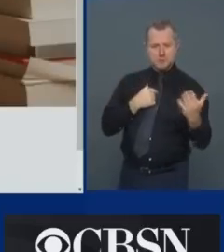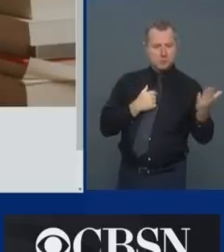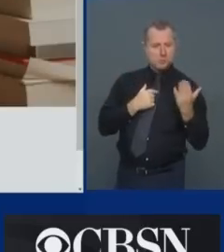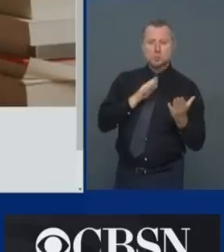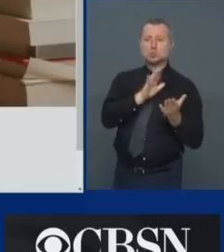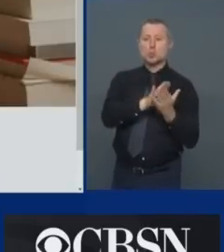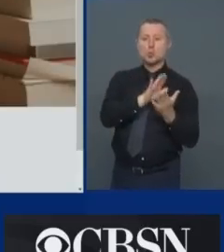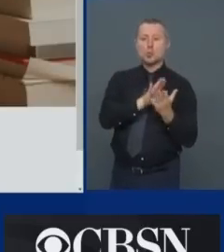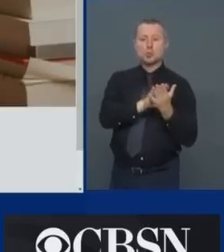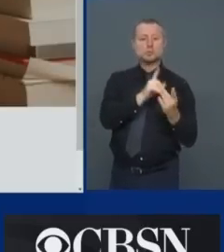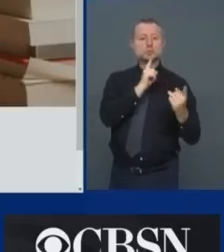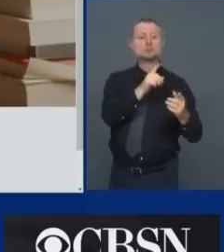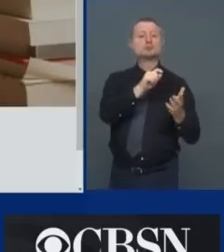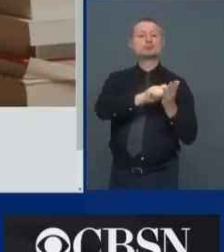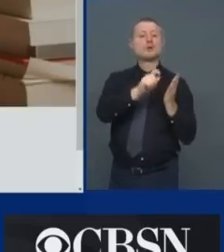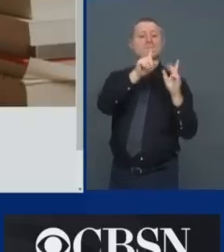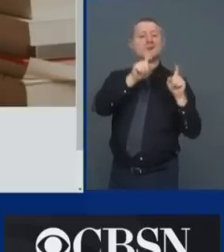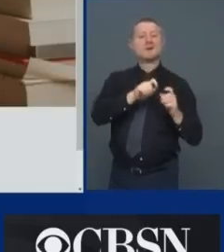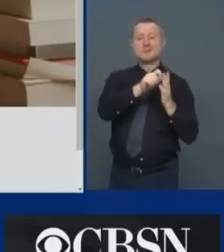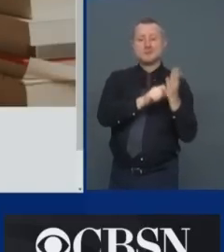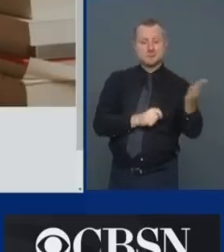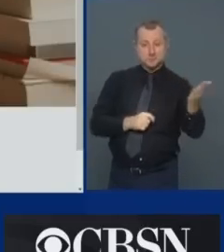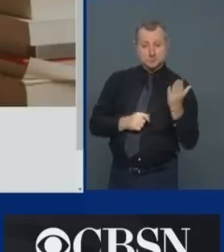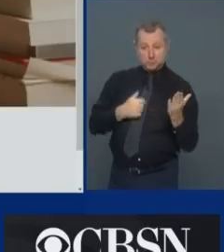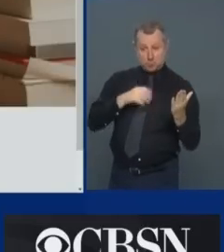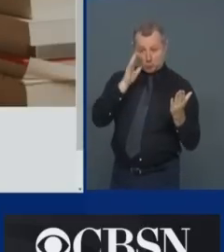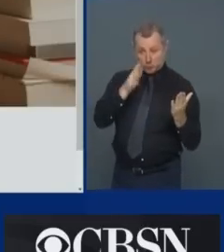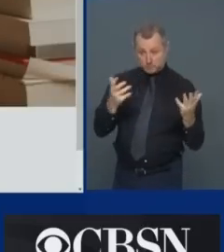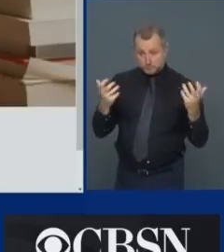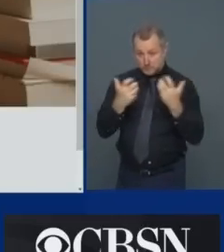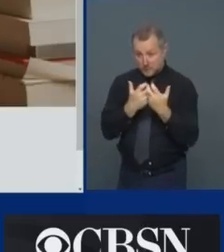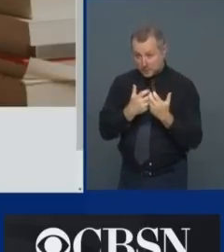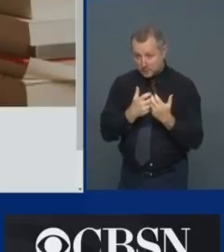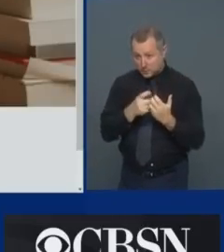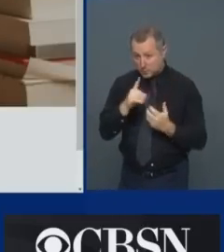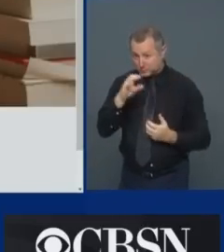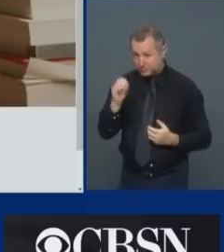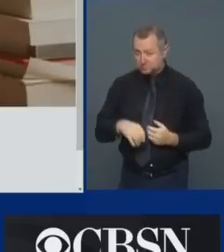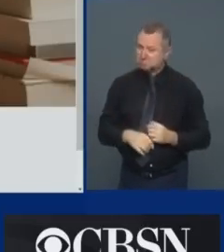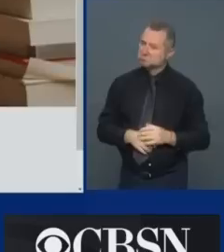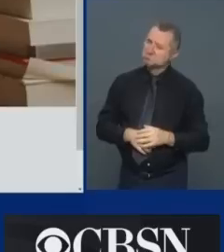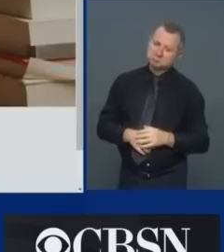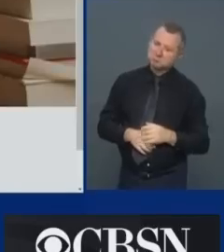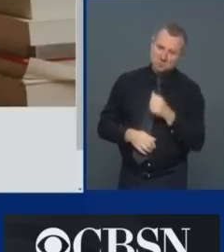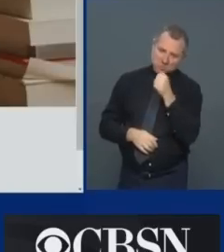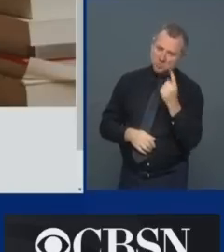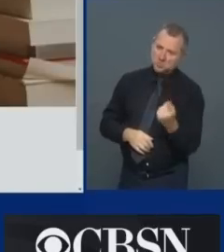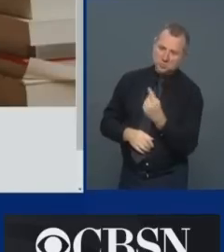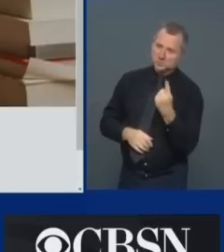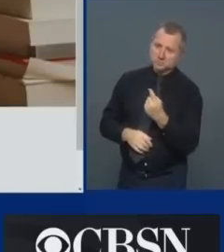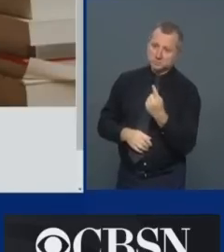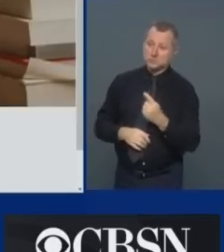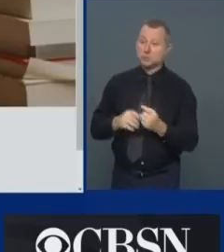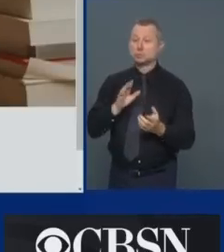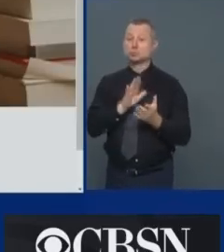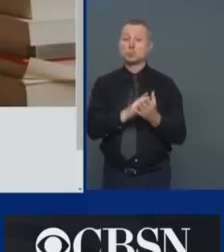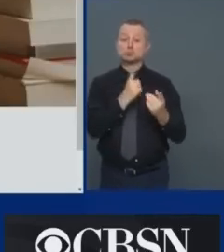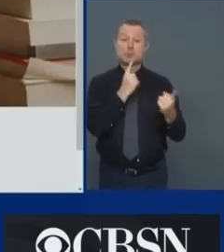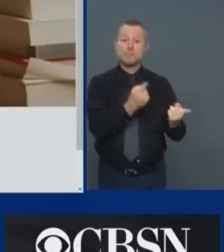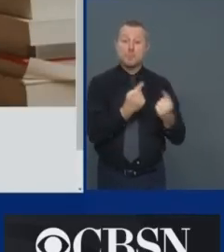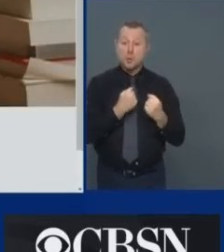It will not always match up perfectly, because sometimes when the school district reports and when the lab reports, there might be a slight